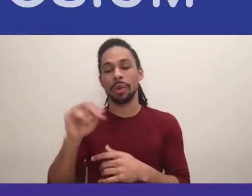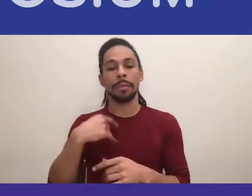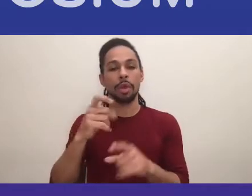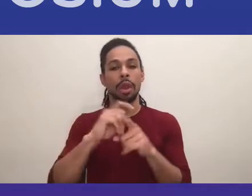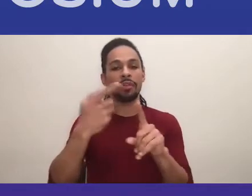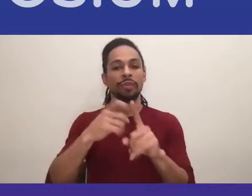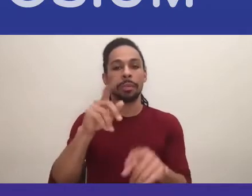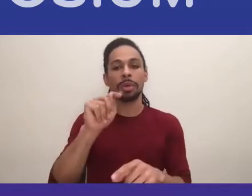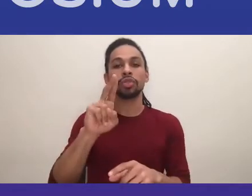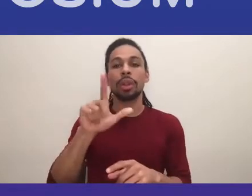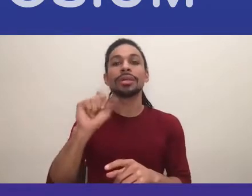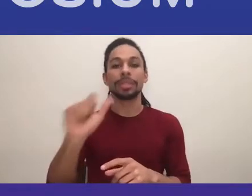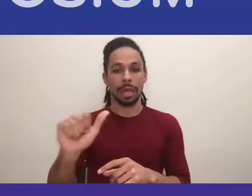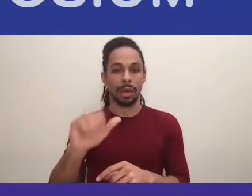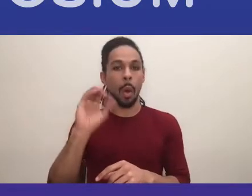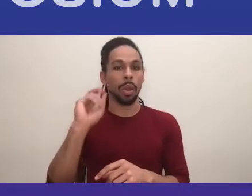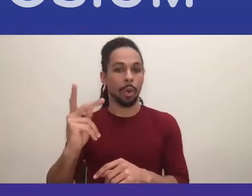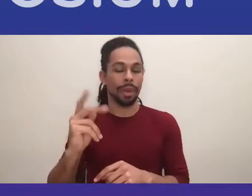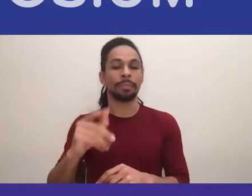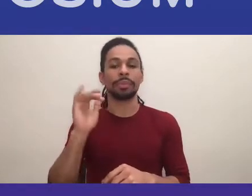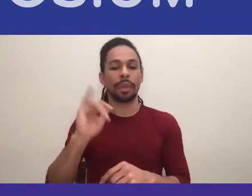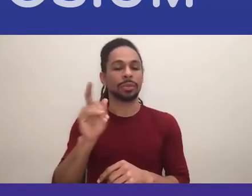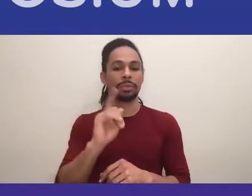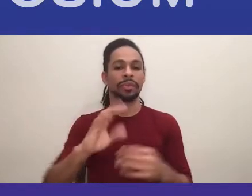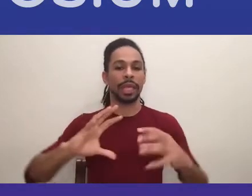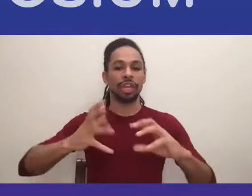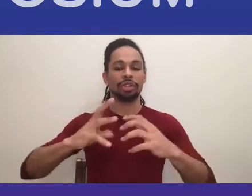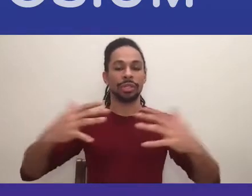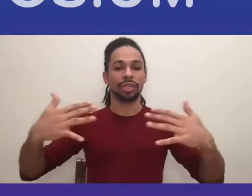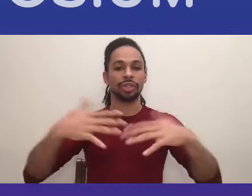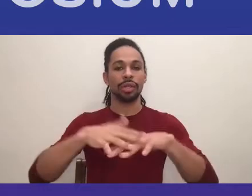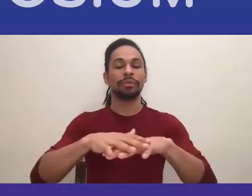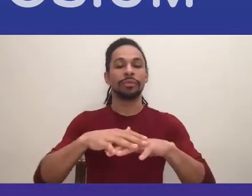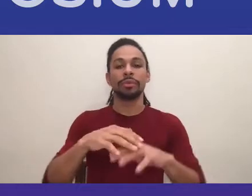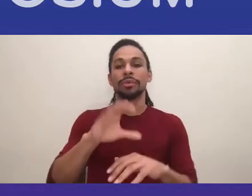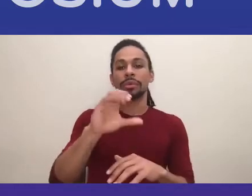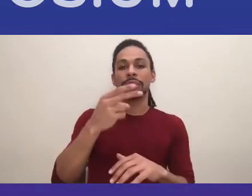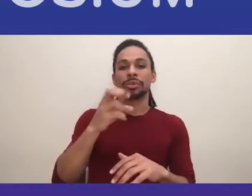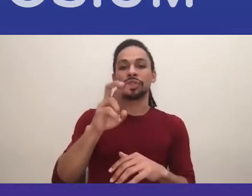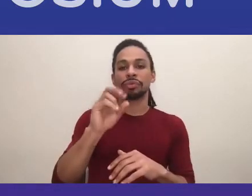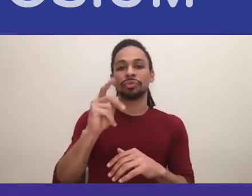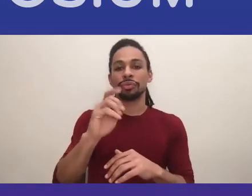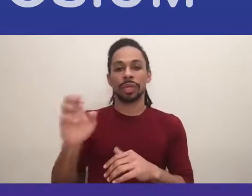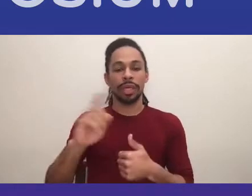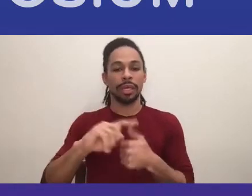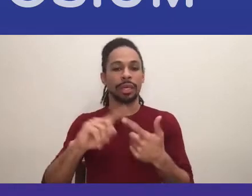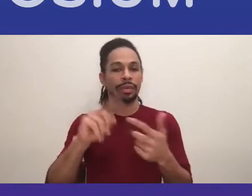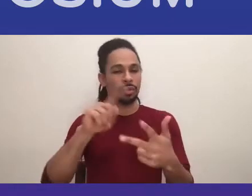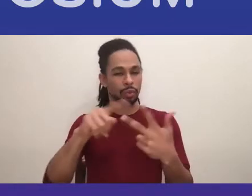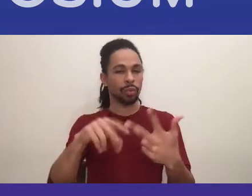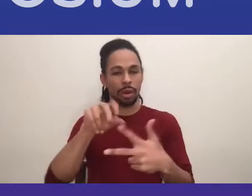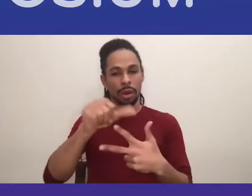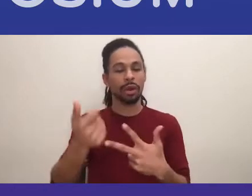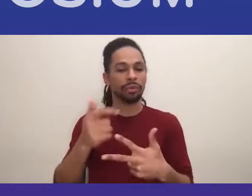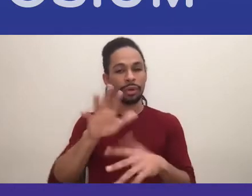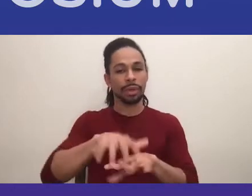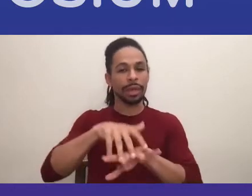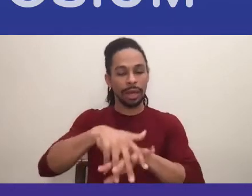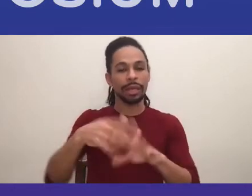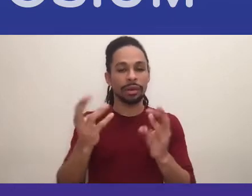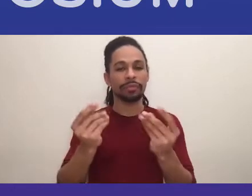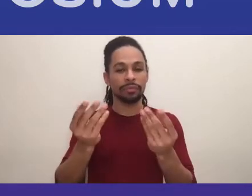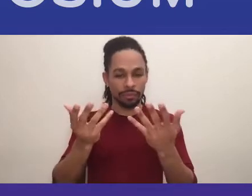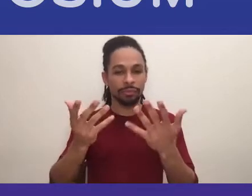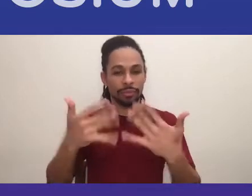which is the intersection of Muskogee, Cherokee, and Osage territory, and also the intersection of the Greenwood